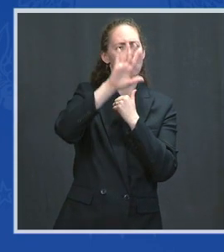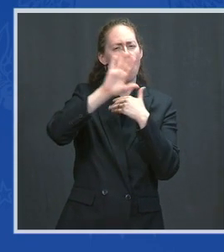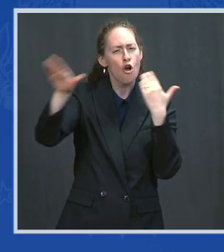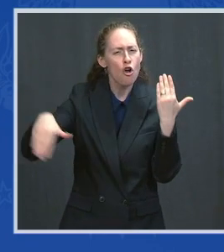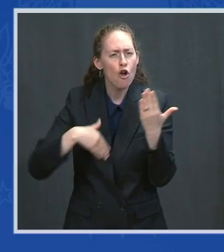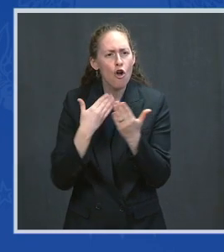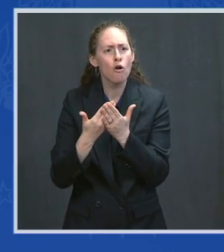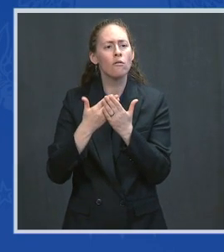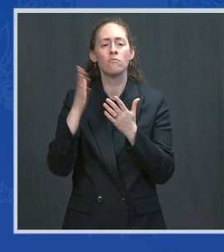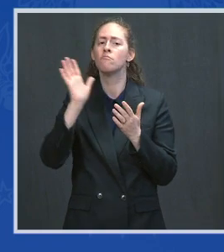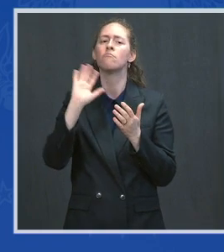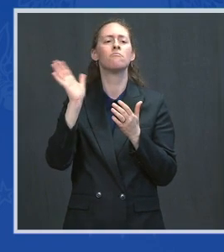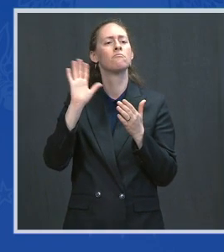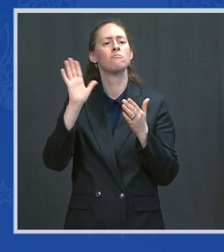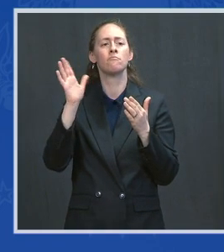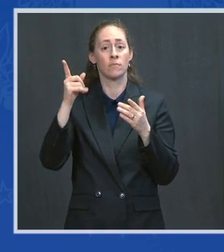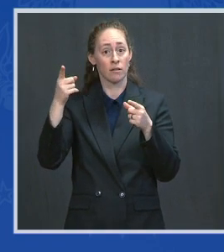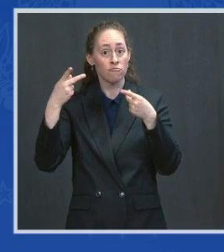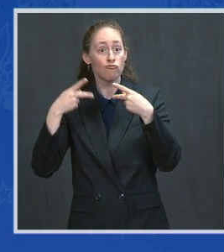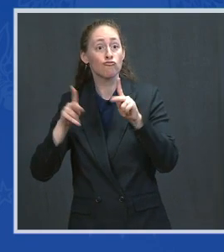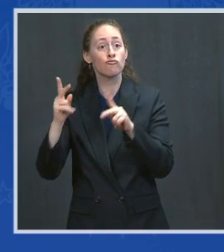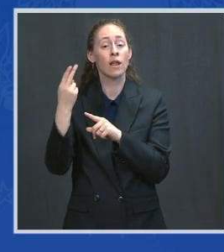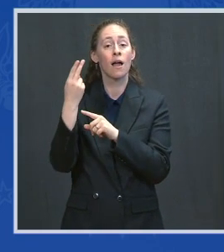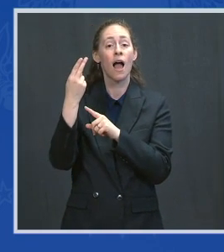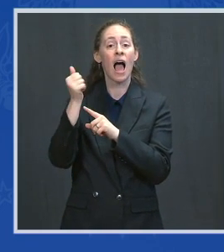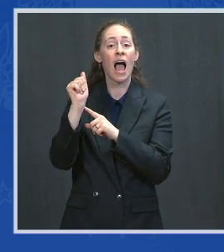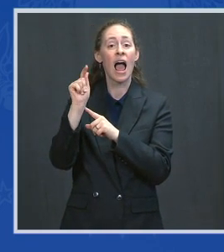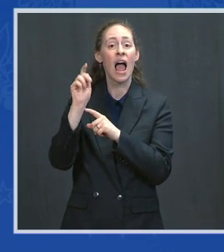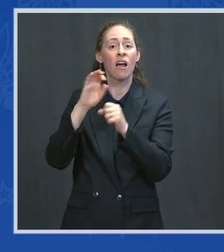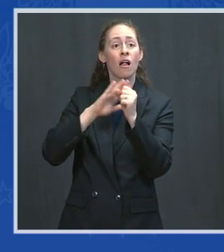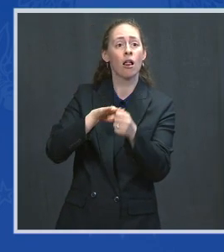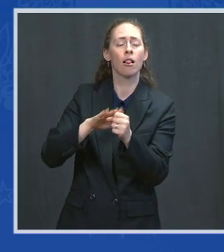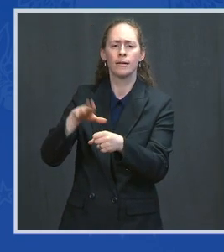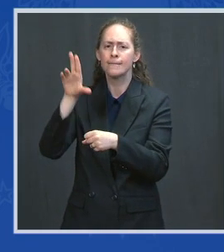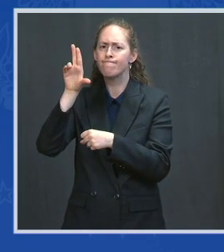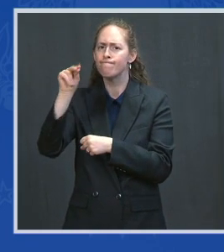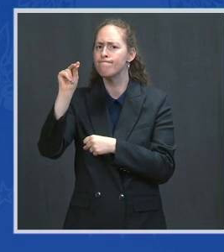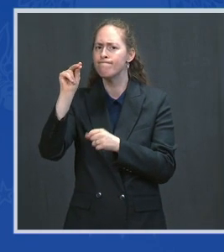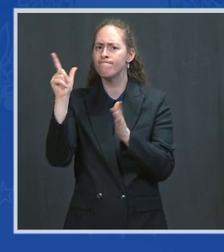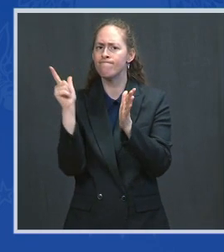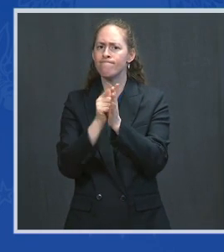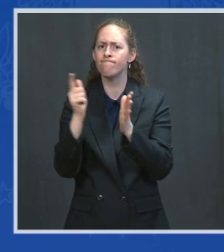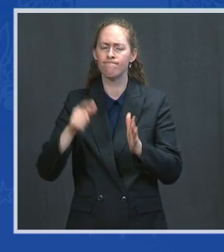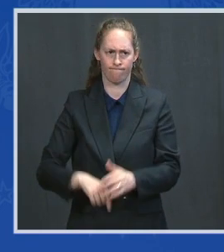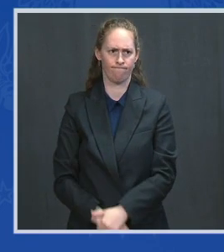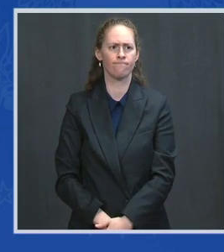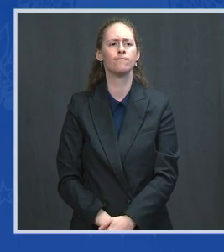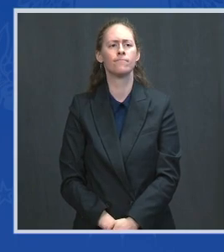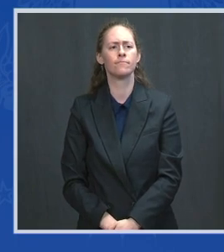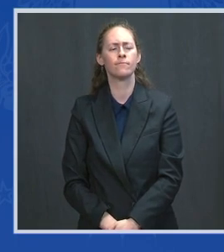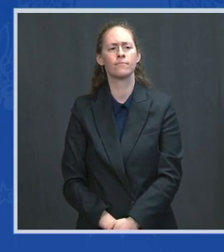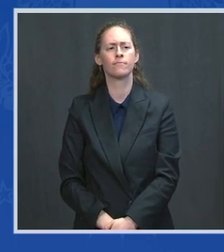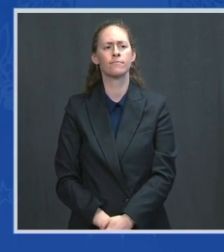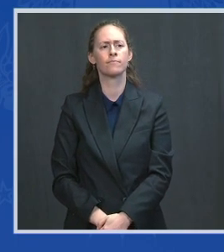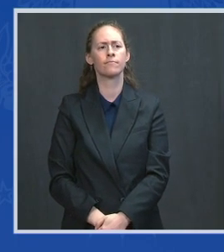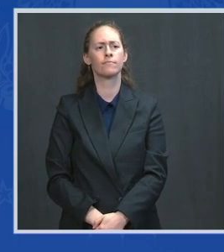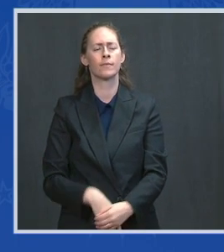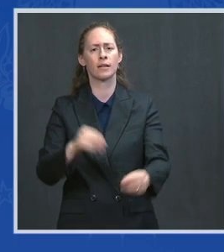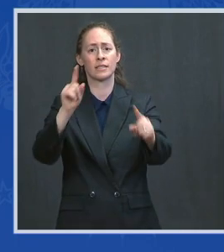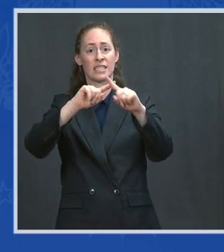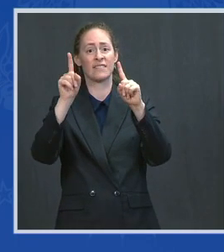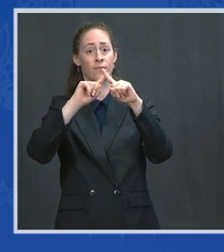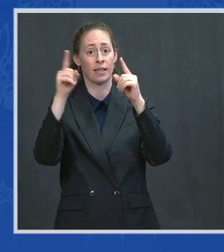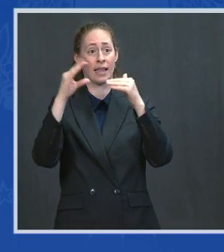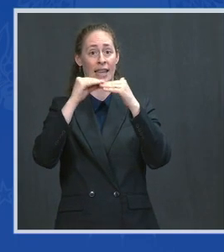Garland, Deputy Attorney General Lisa Monaco, Associate Attorney General Gupta are all here today. The Department